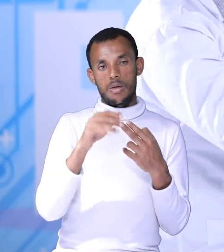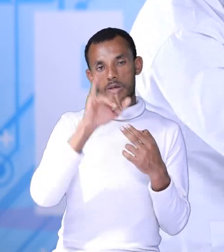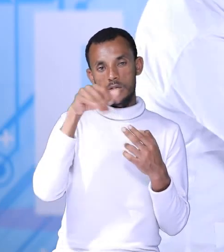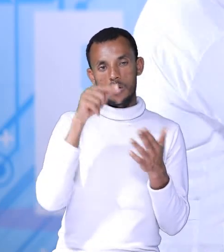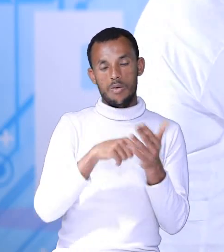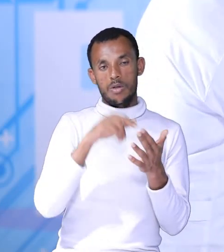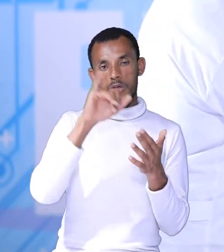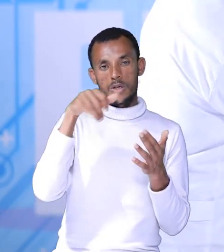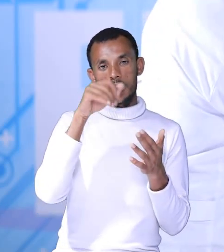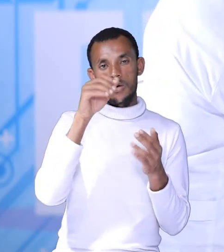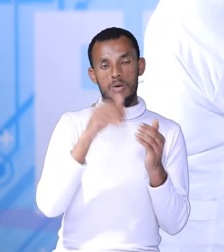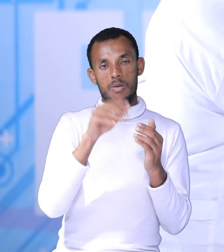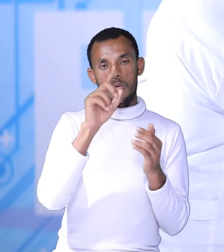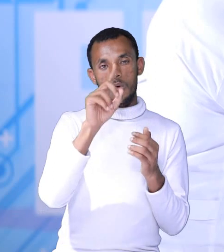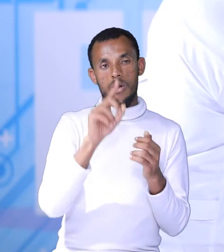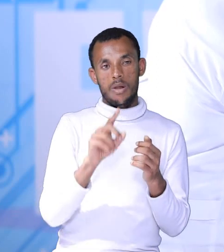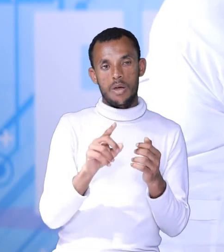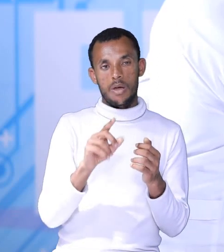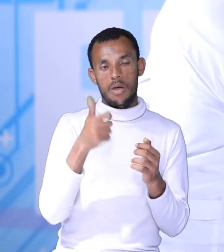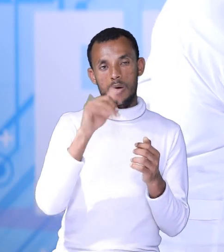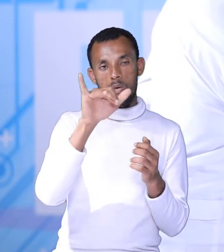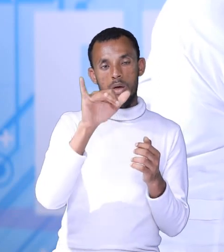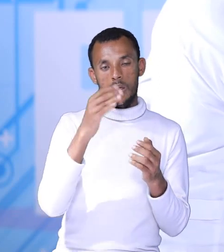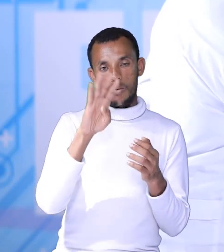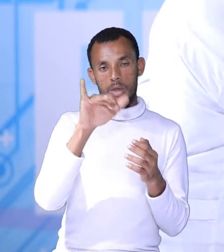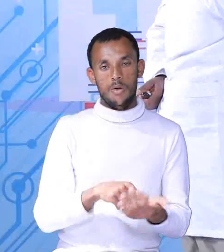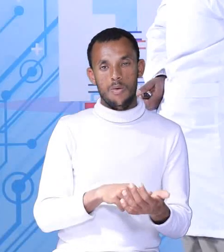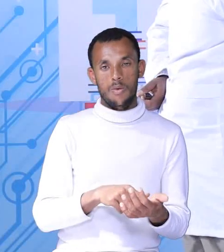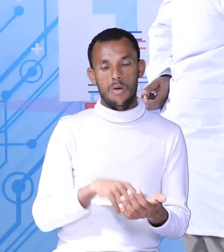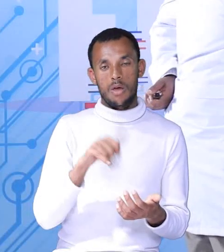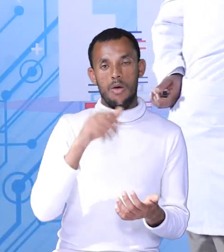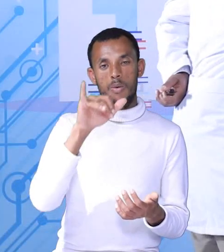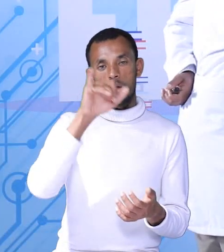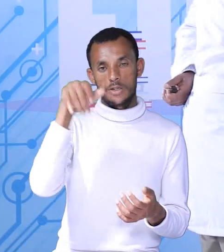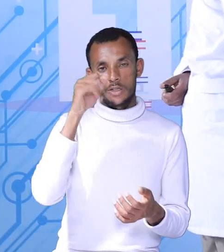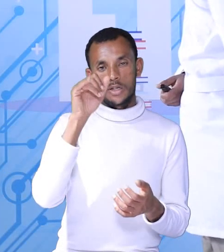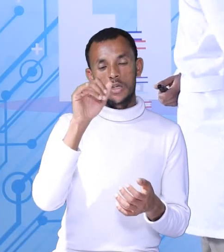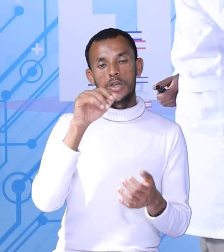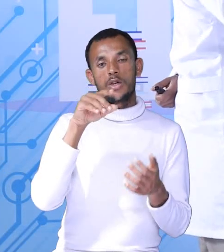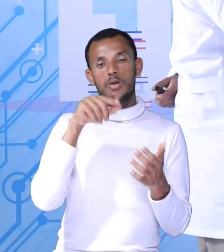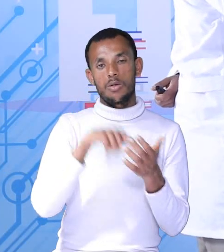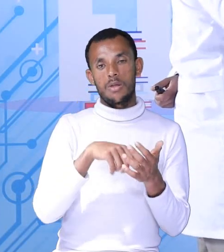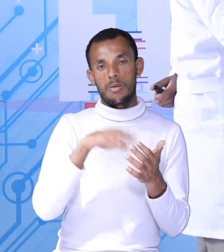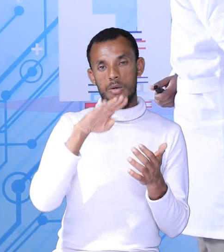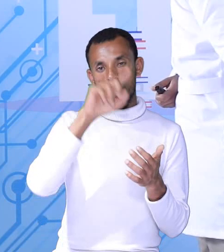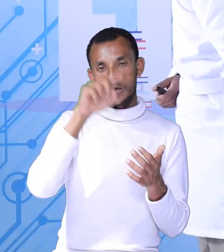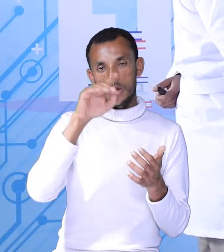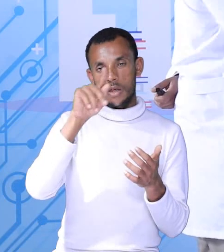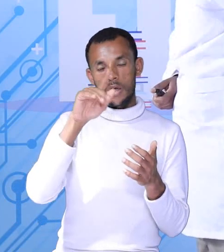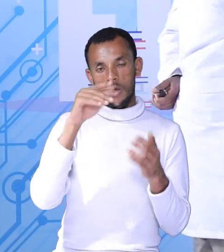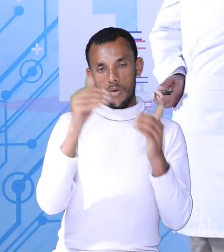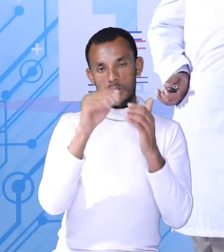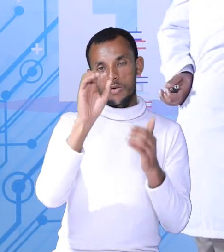is 1, so you'll have here ay by ay j dotted with bz k. This becomes 0